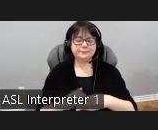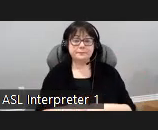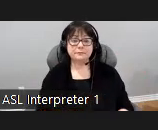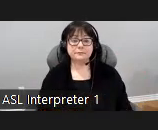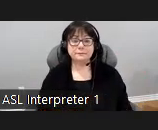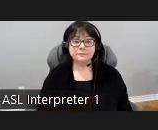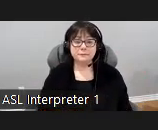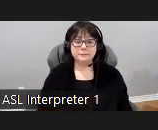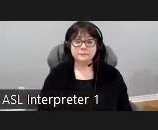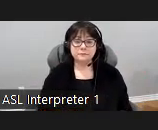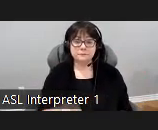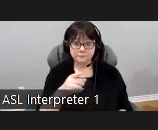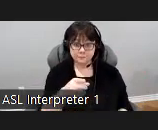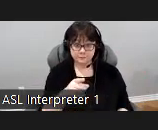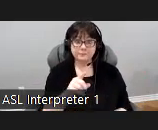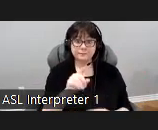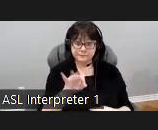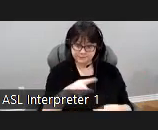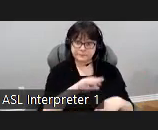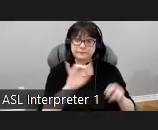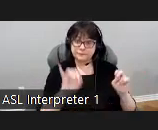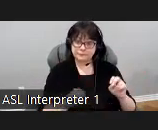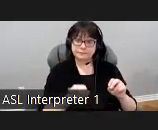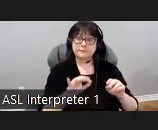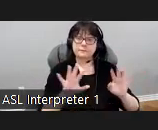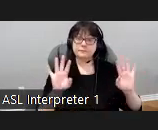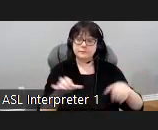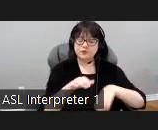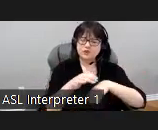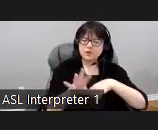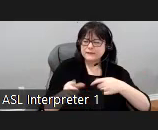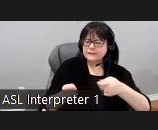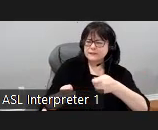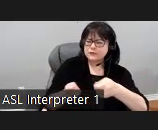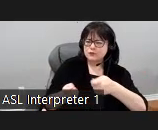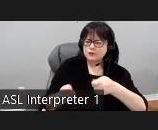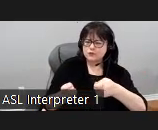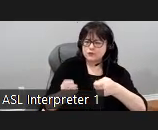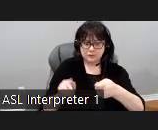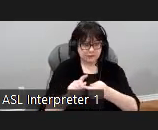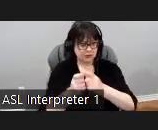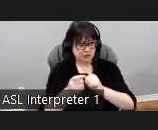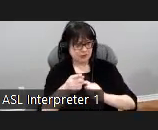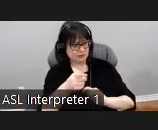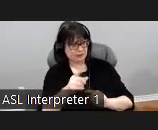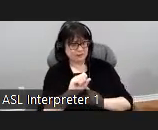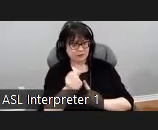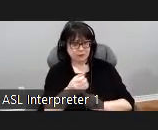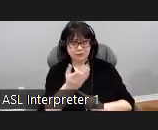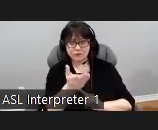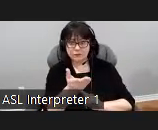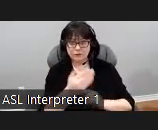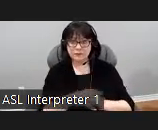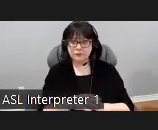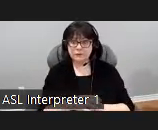And does a coercive control lens change the way you think about this situation? It's a question really